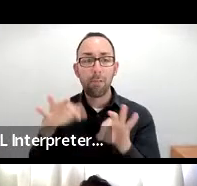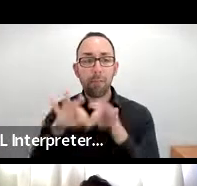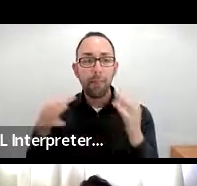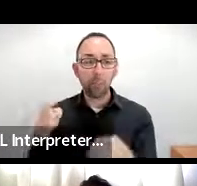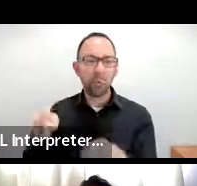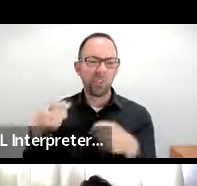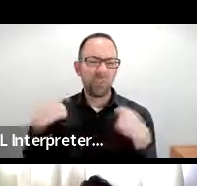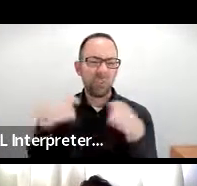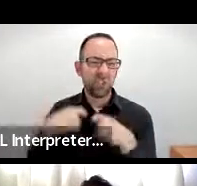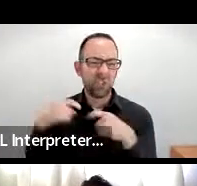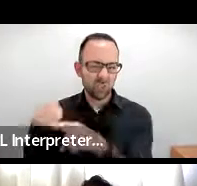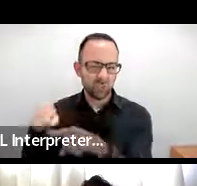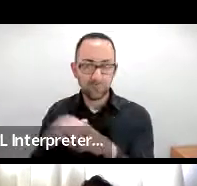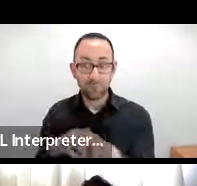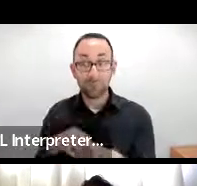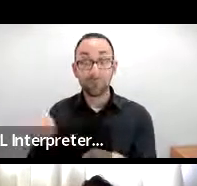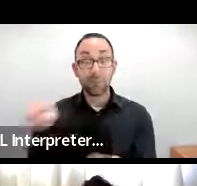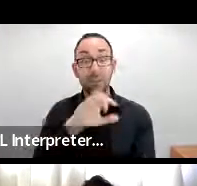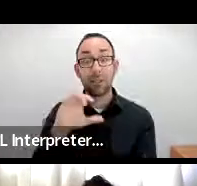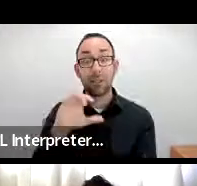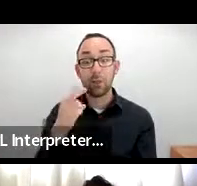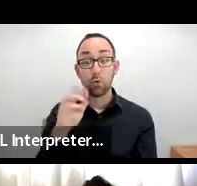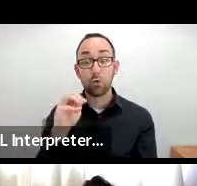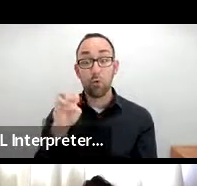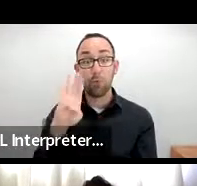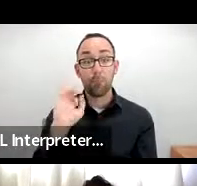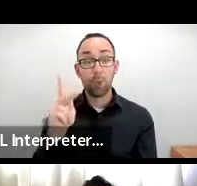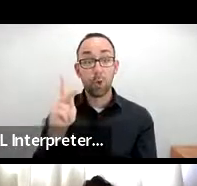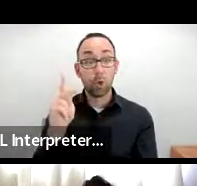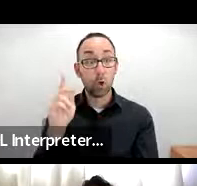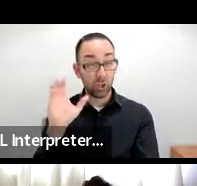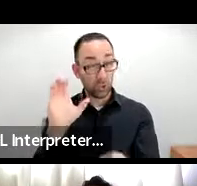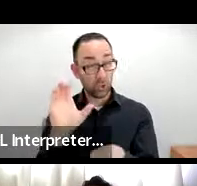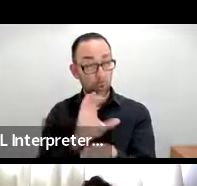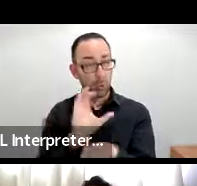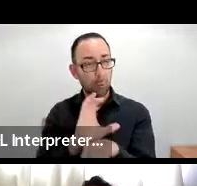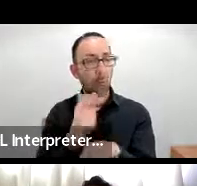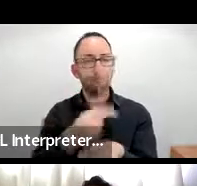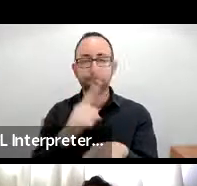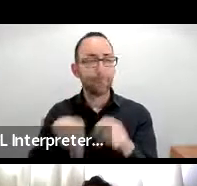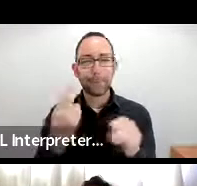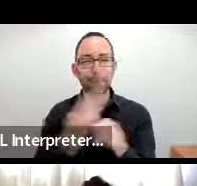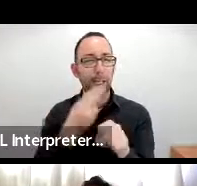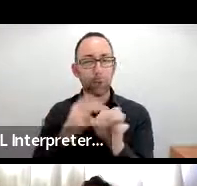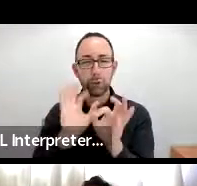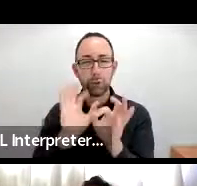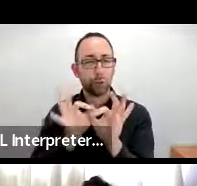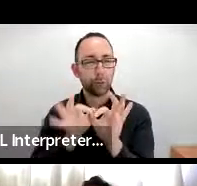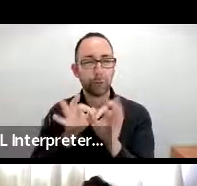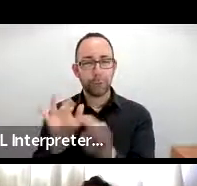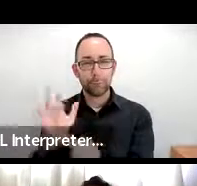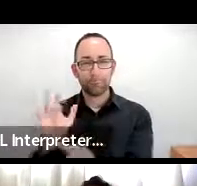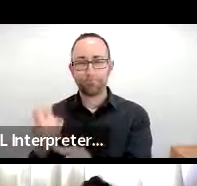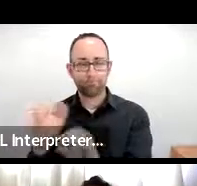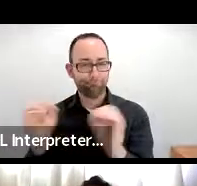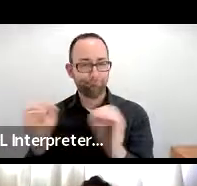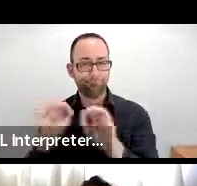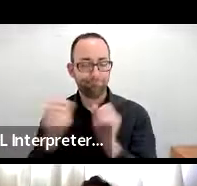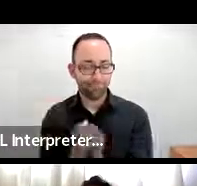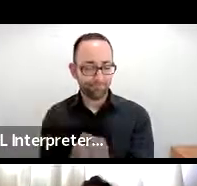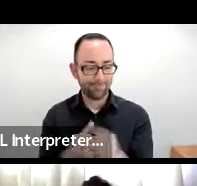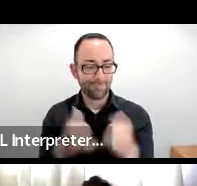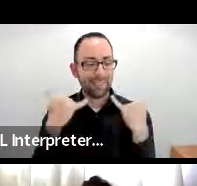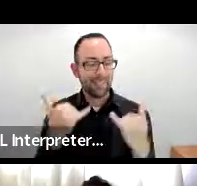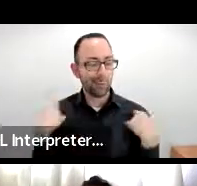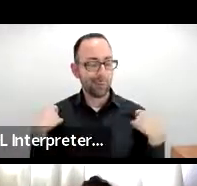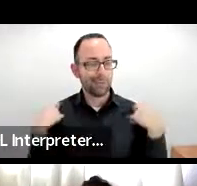Chromebook computers do not allow you to access these interpretation features. Si está en una computadora, verá un icono